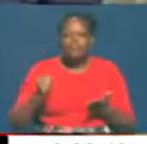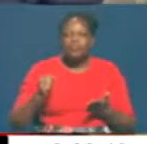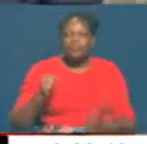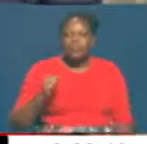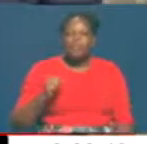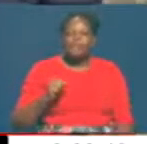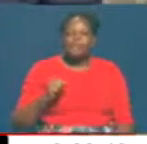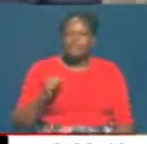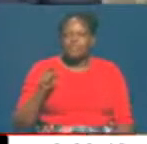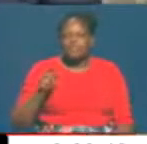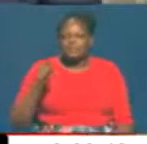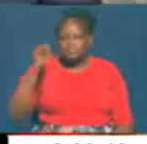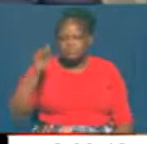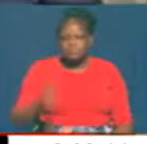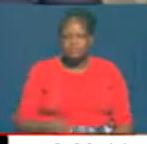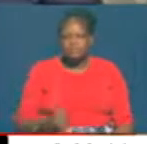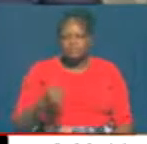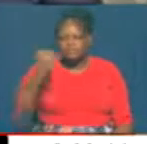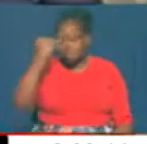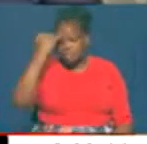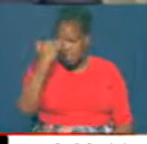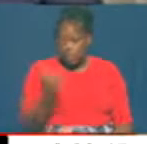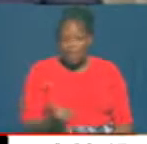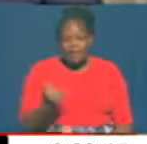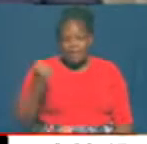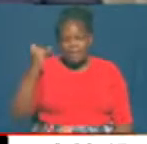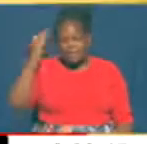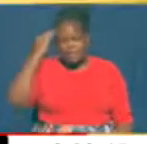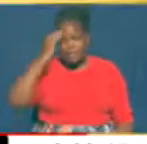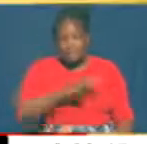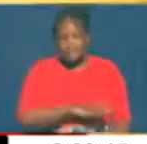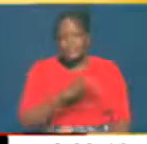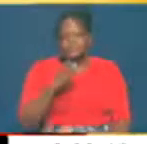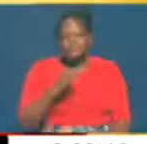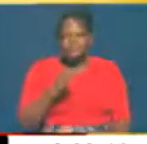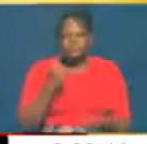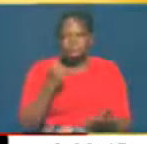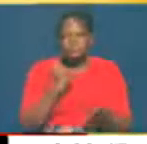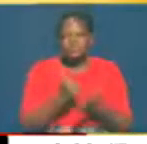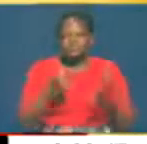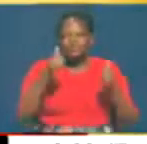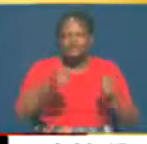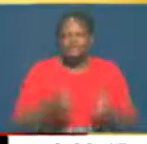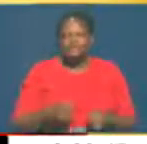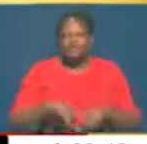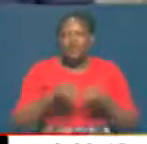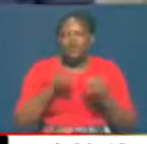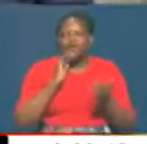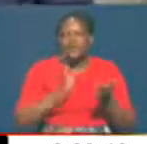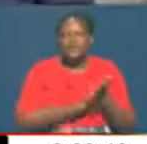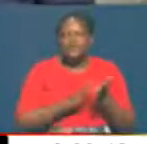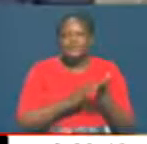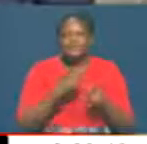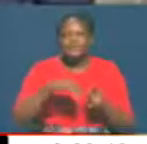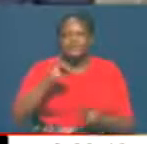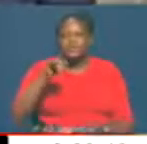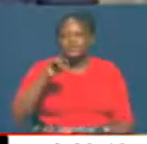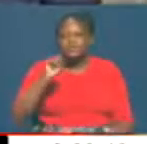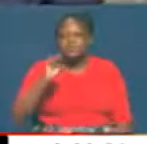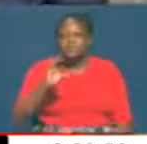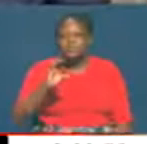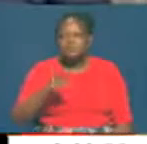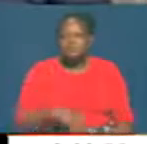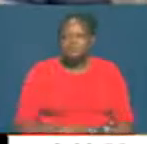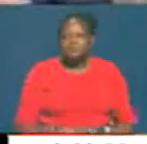in a Gazette notice issued on August 24, 2021, following recommendations by the Judicial Service Commission.